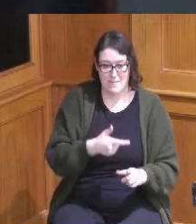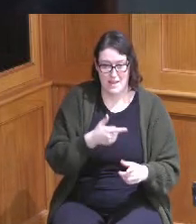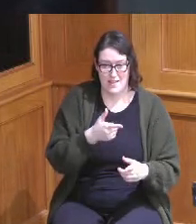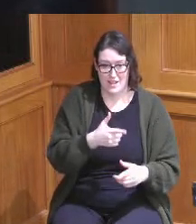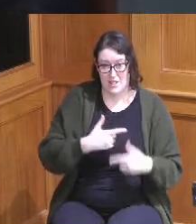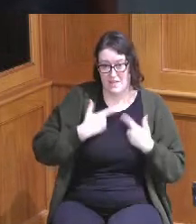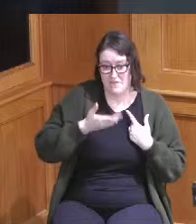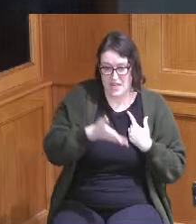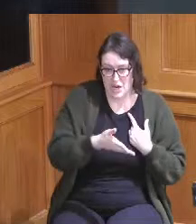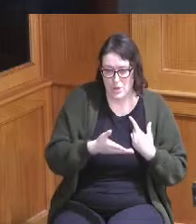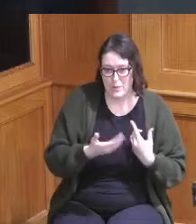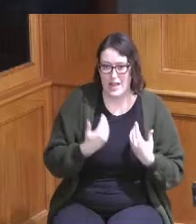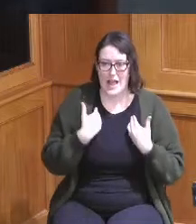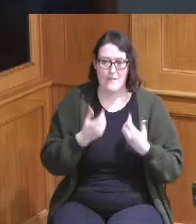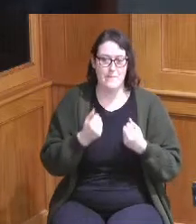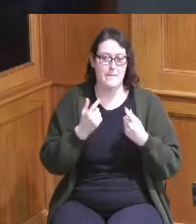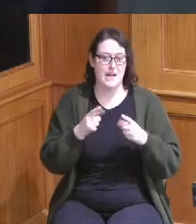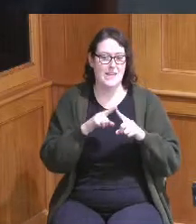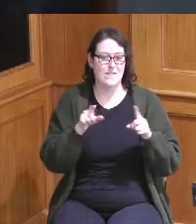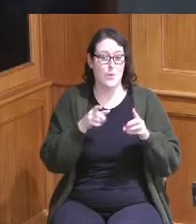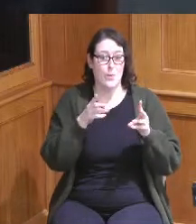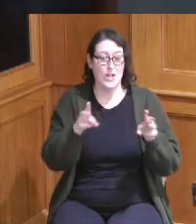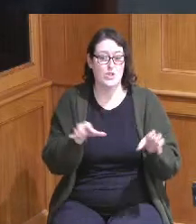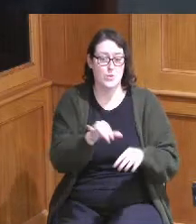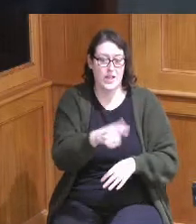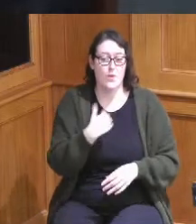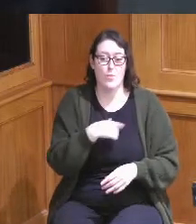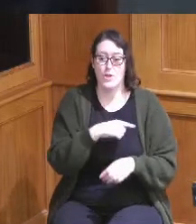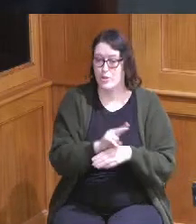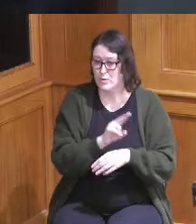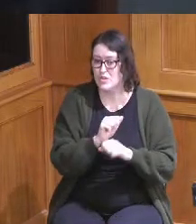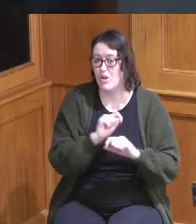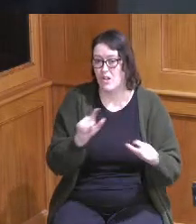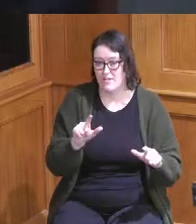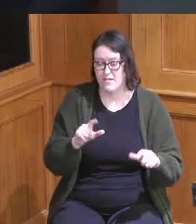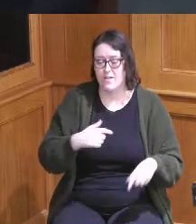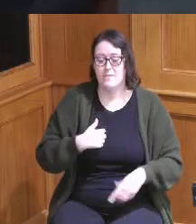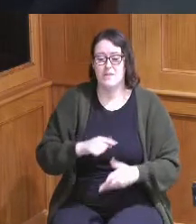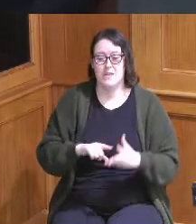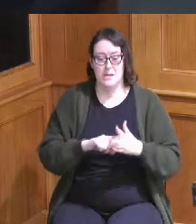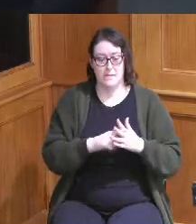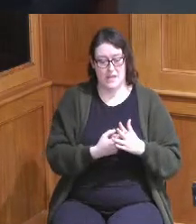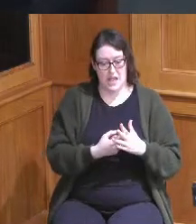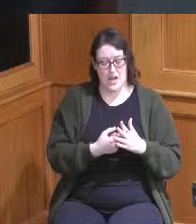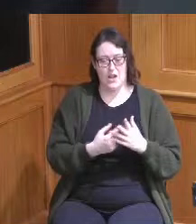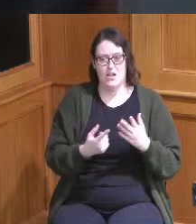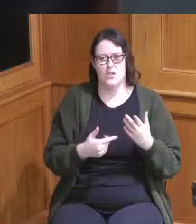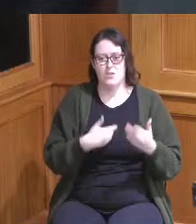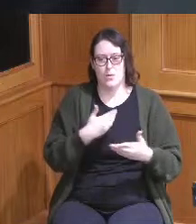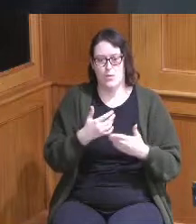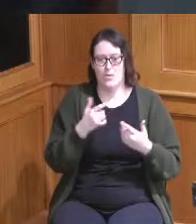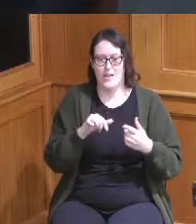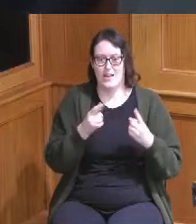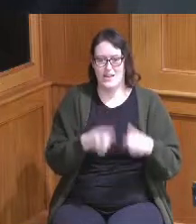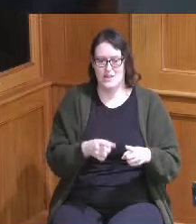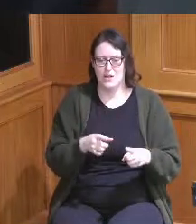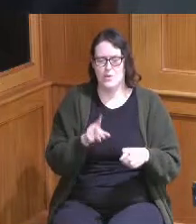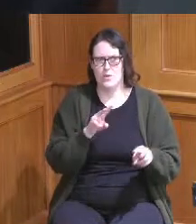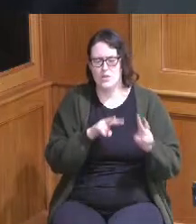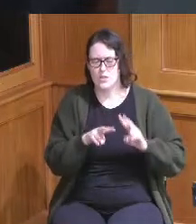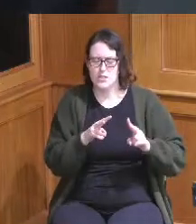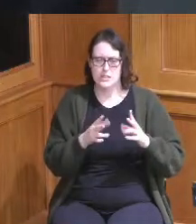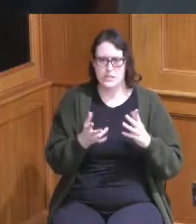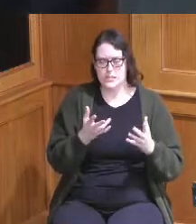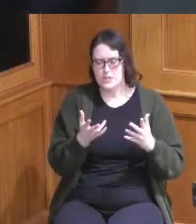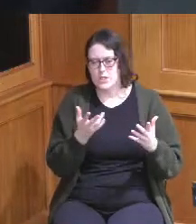multiple systems to do that, and we did utilize those systems. Initially, again, as you go through an incident, you're sizing up the incident, what could be